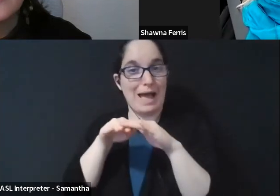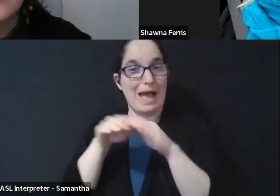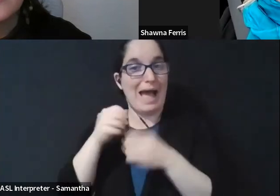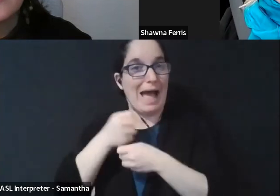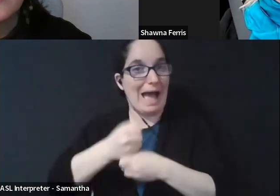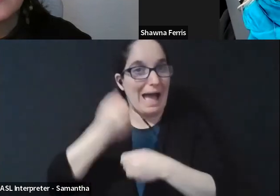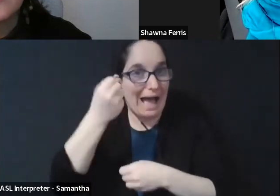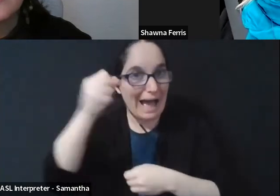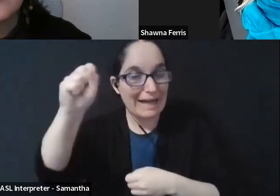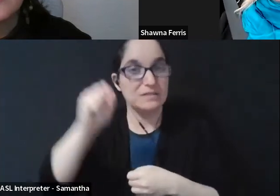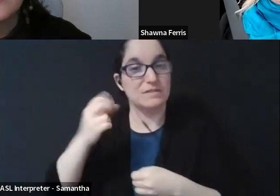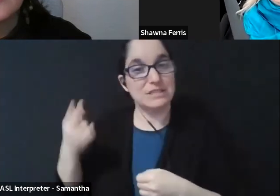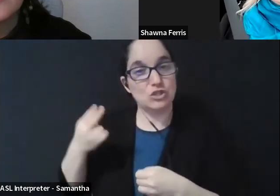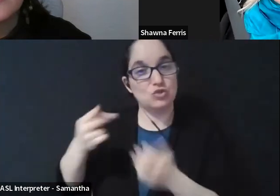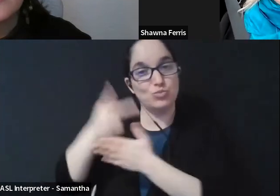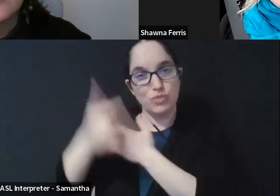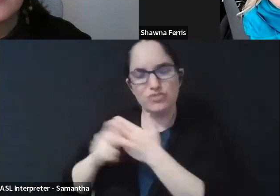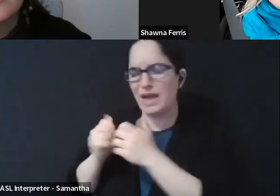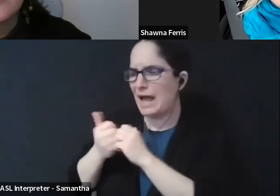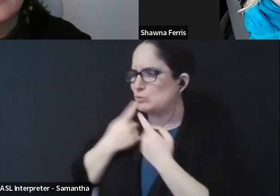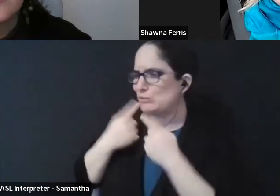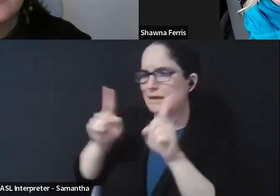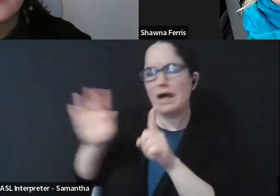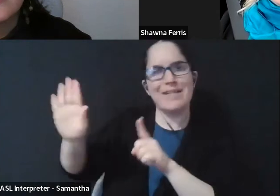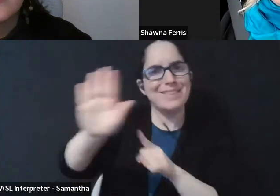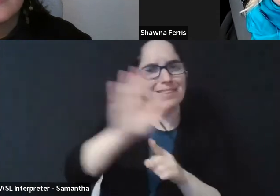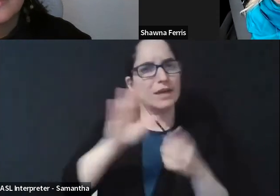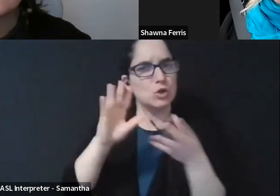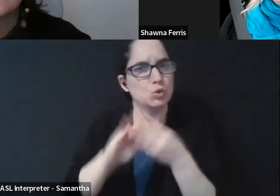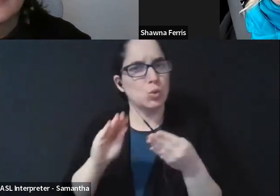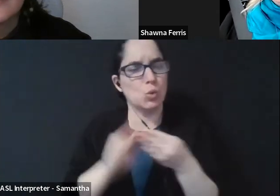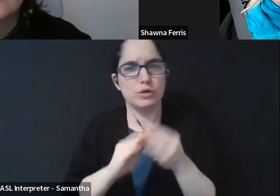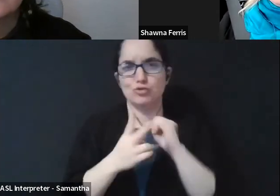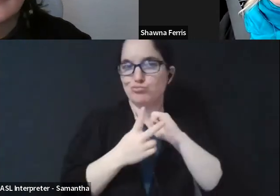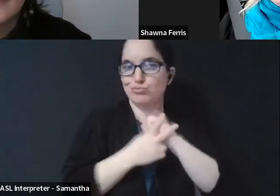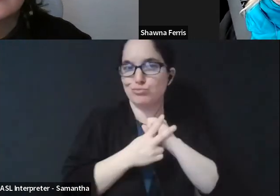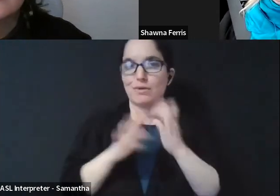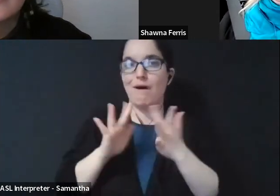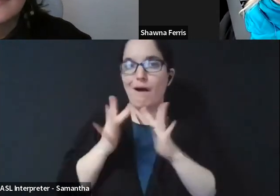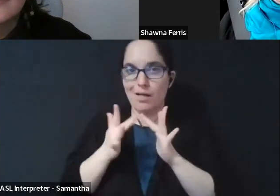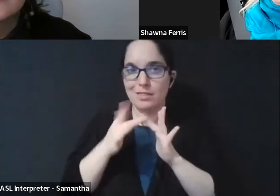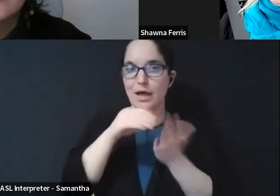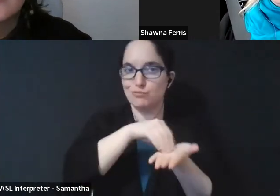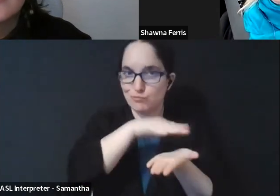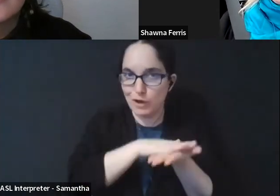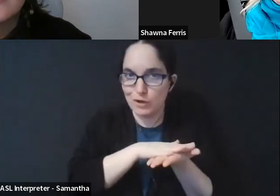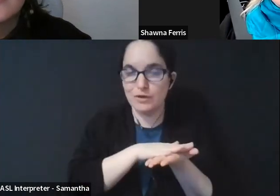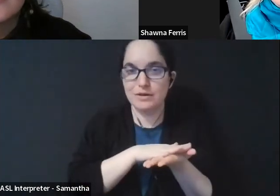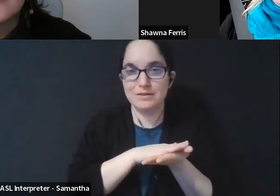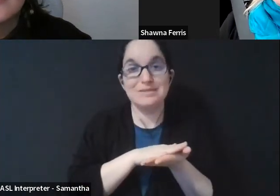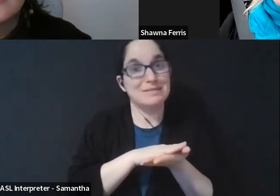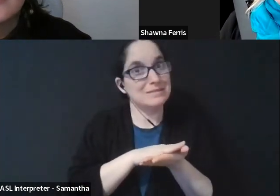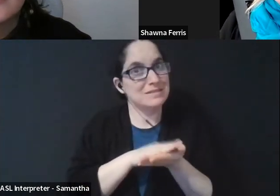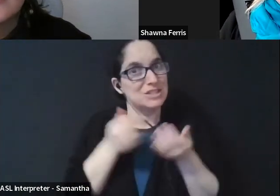told or finding ways to create digital records of all of their things. which is something that's a